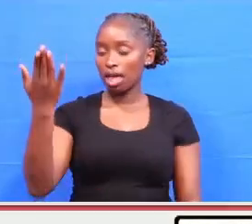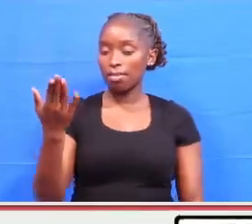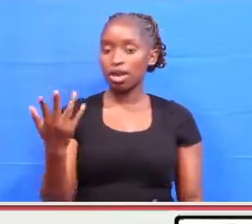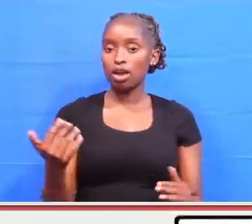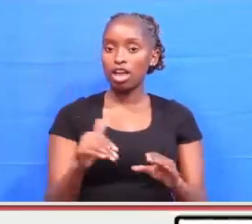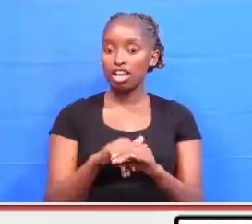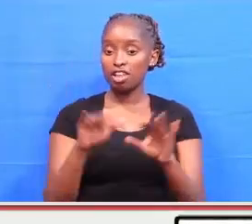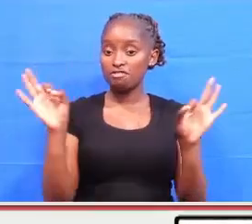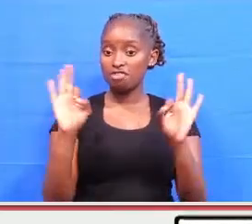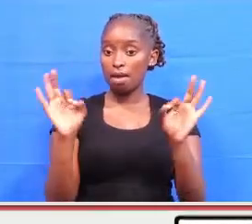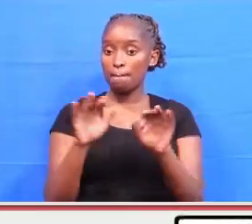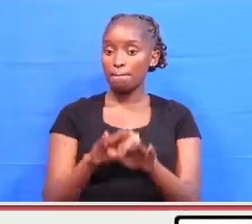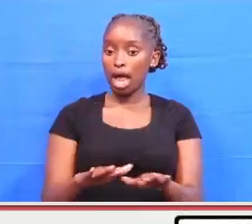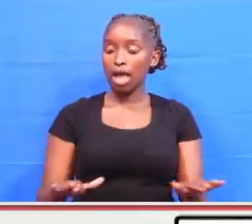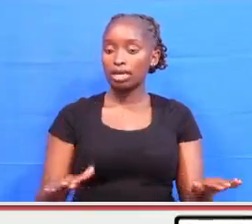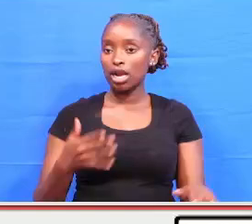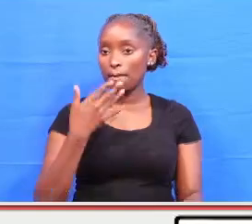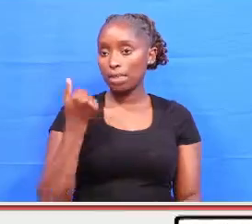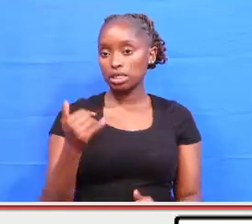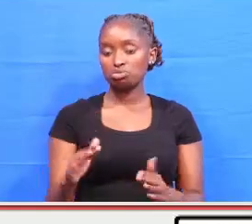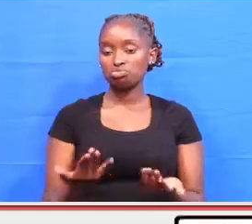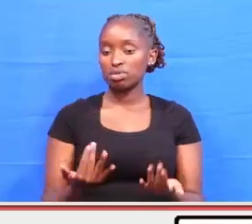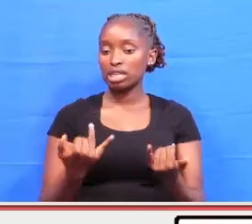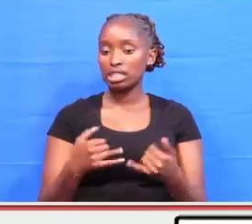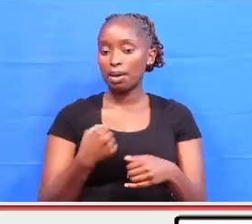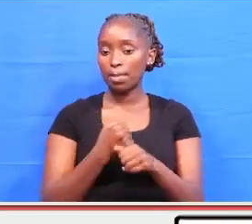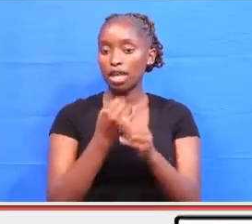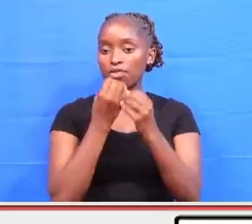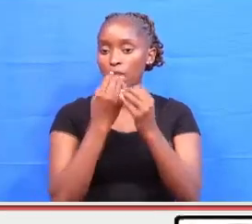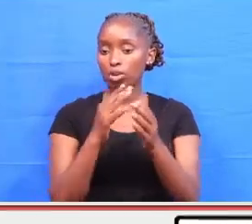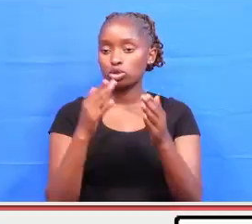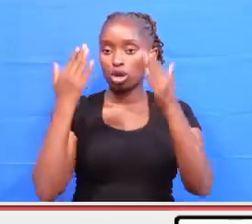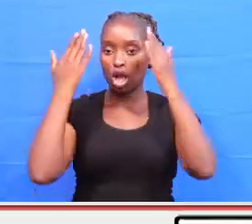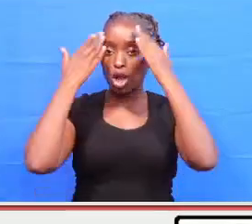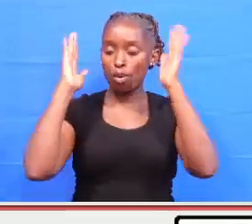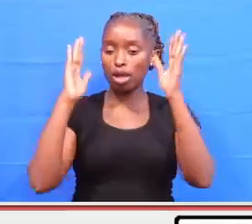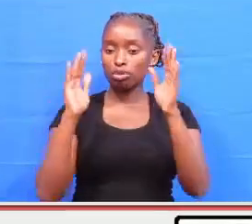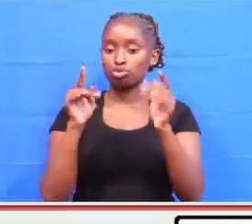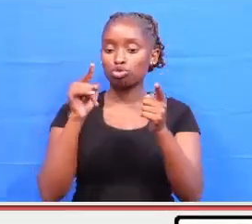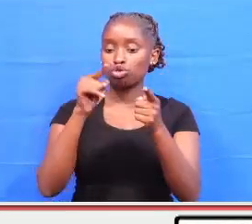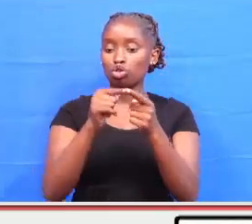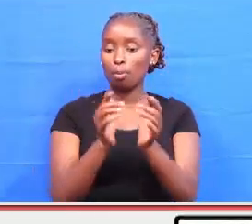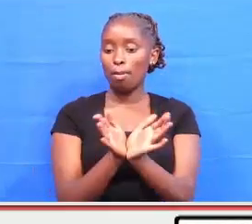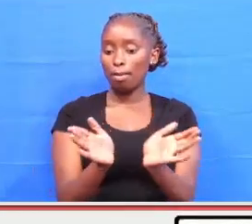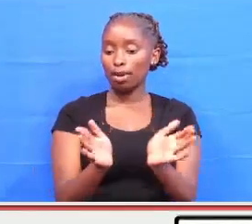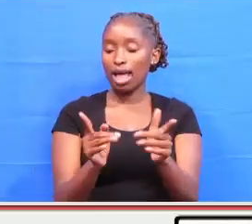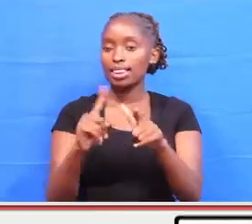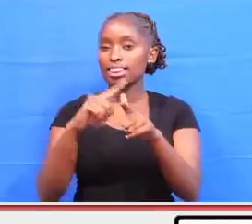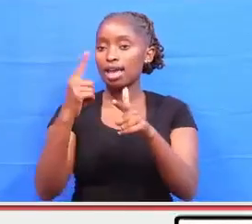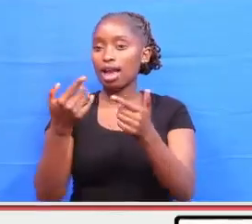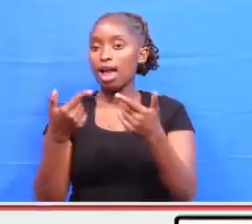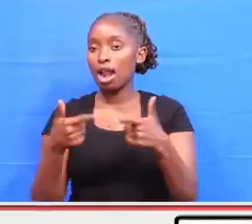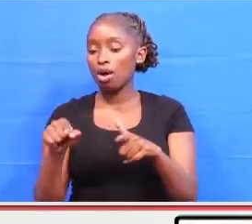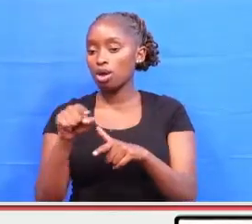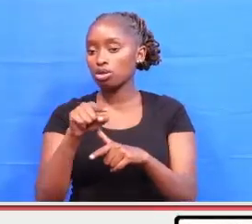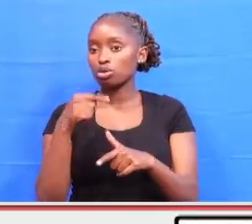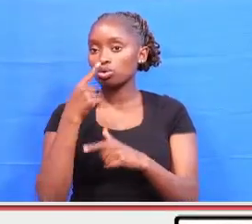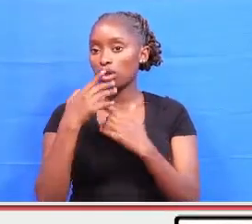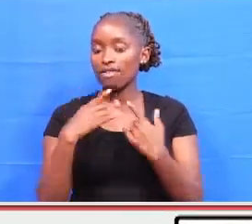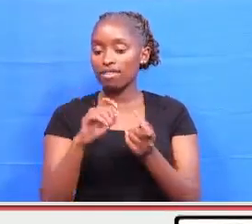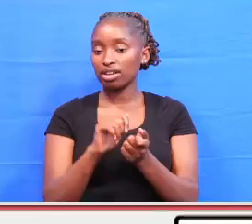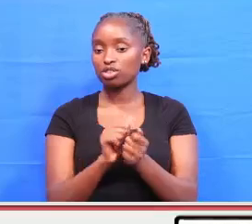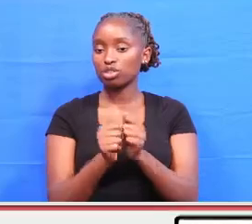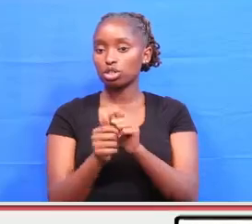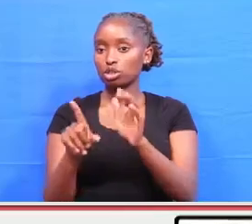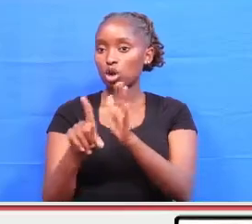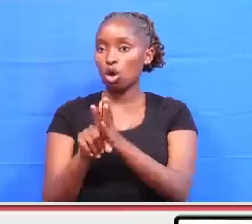mm-hmm, the best thing is to create information awareness, mm-hmm, to the public and let those who are charging low, mm-hmm,